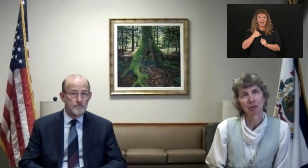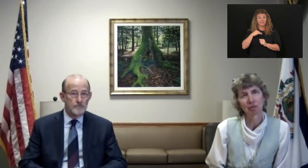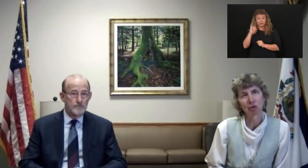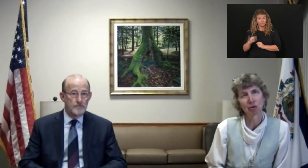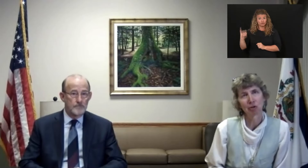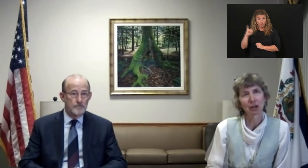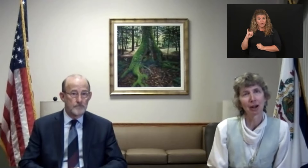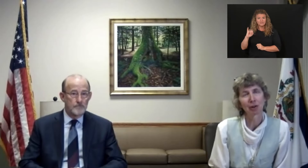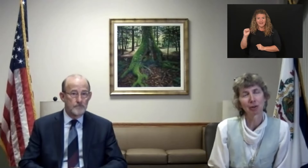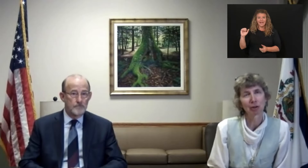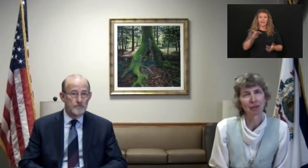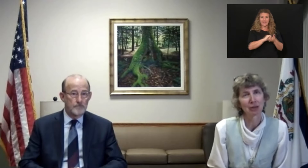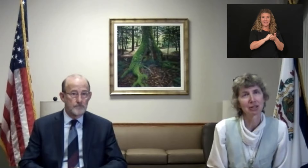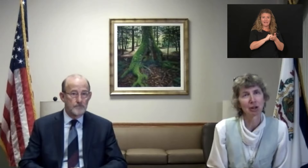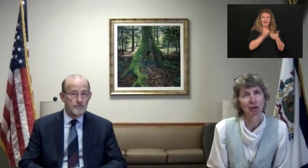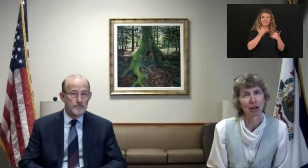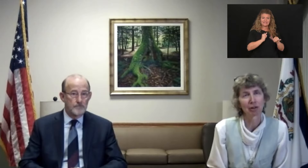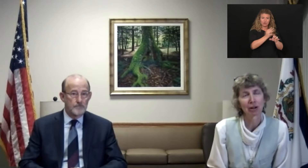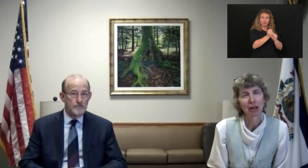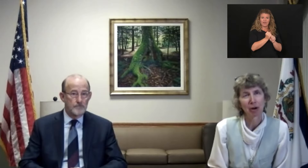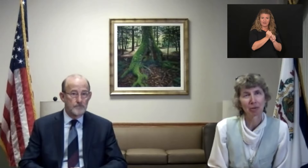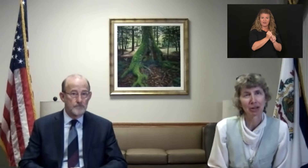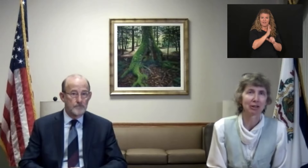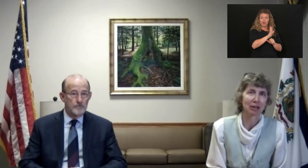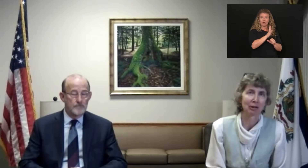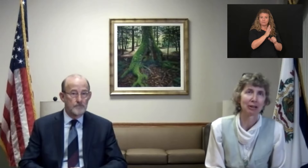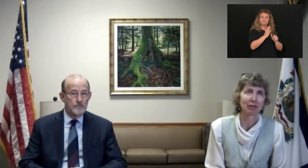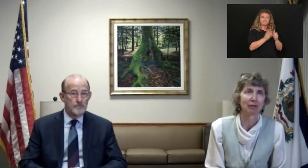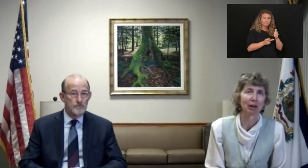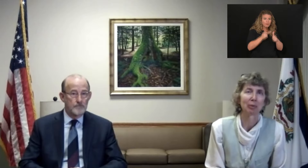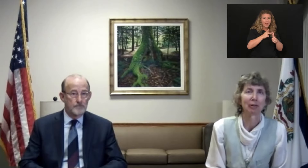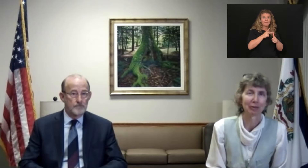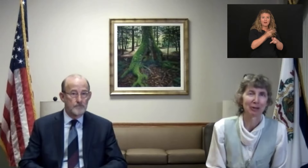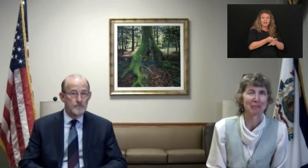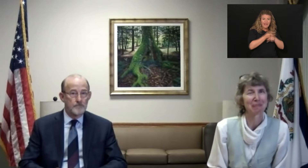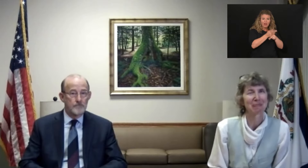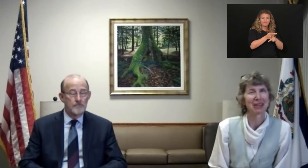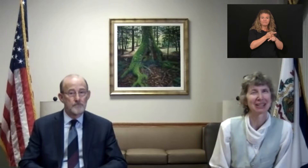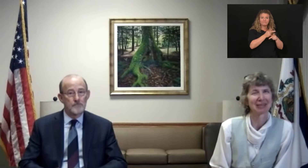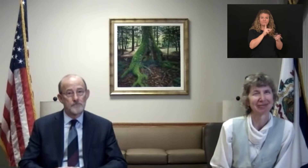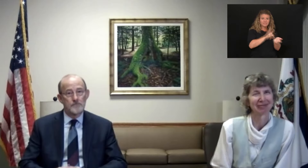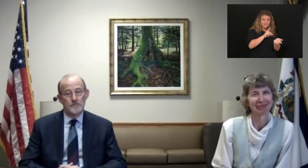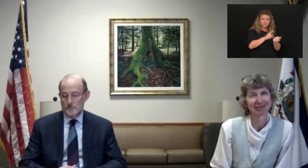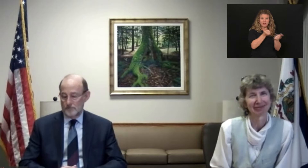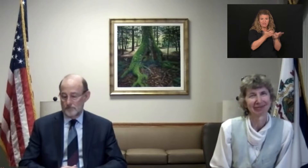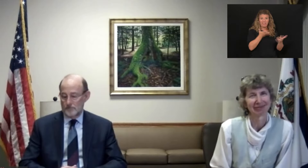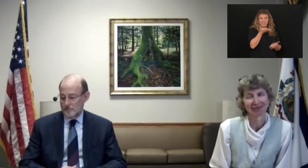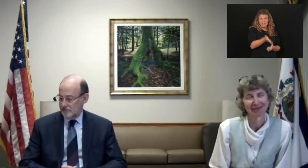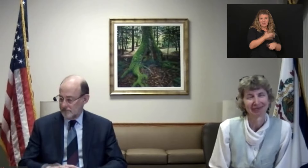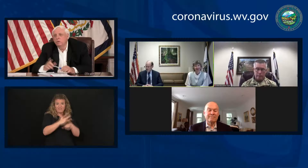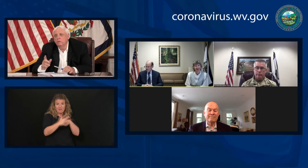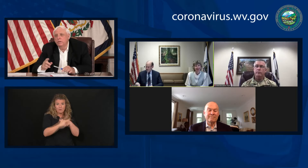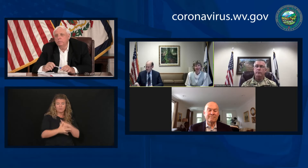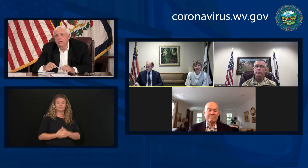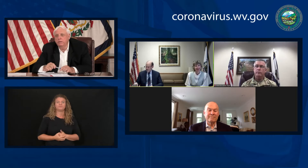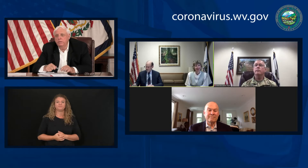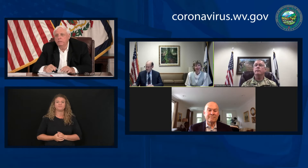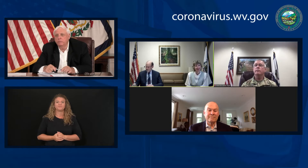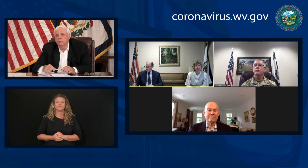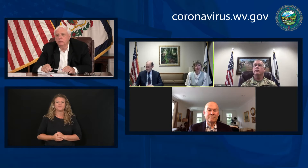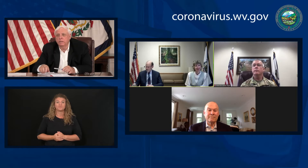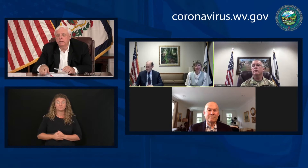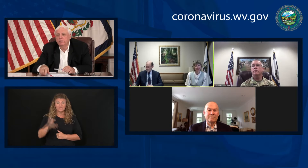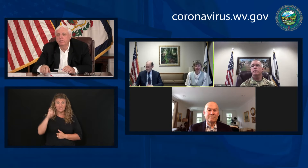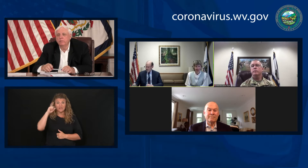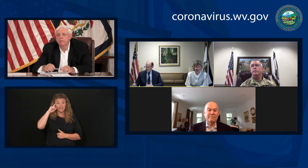a routine source of care through their FQHC or other primary care centers that are available to them. Thanks. Jordan, come back to me